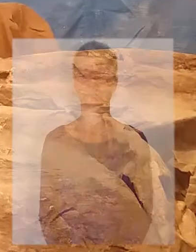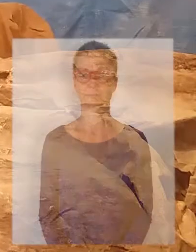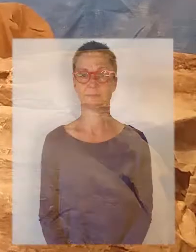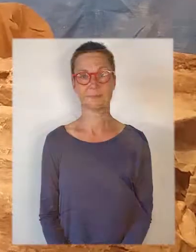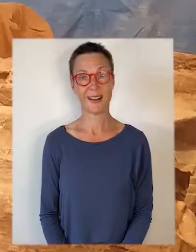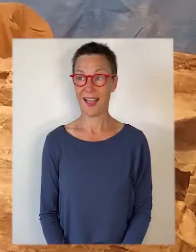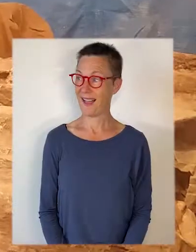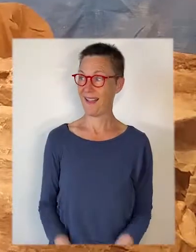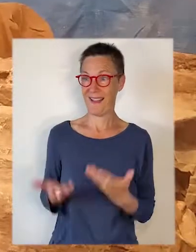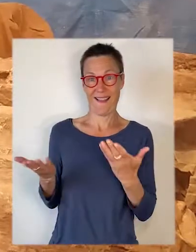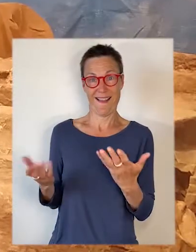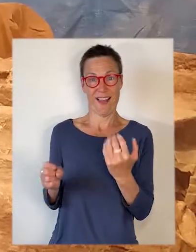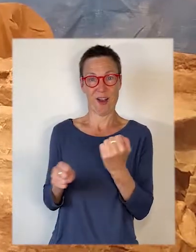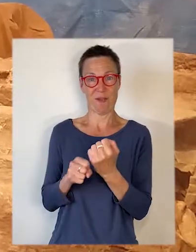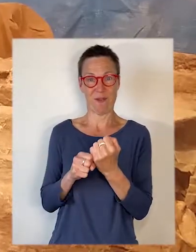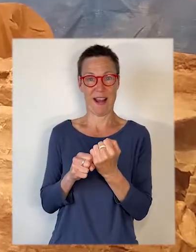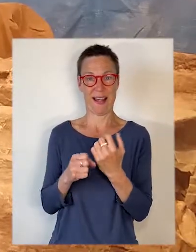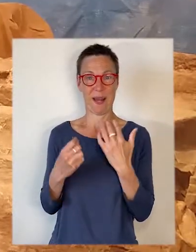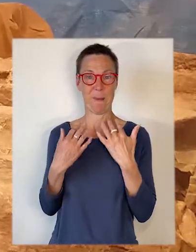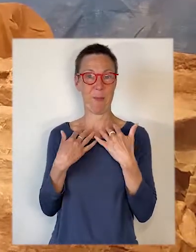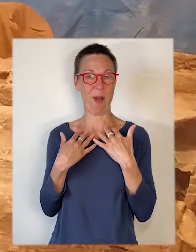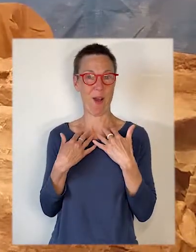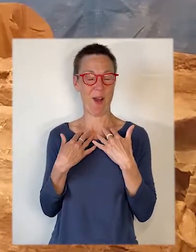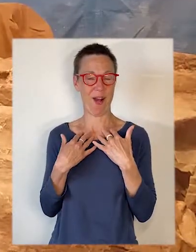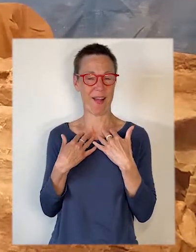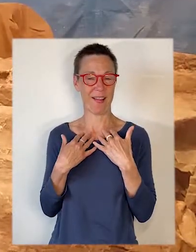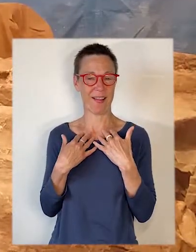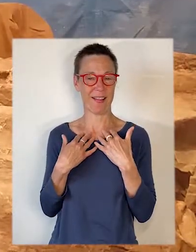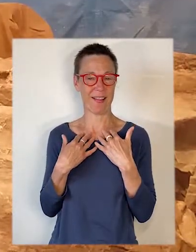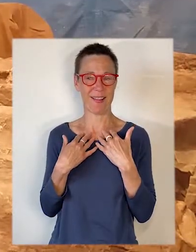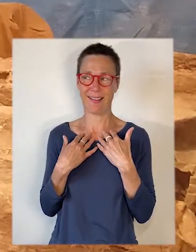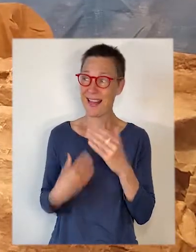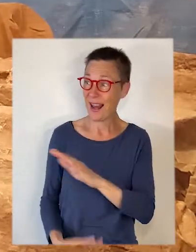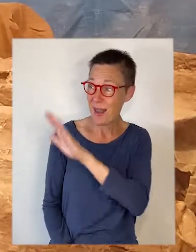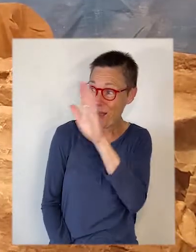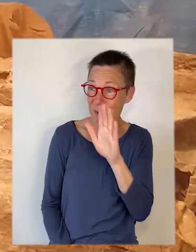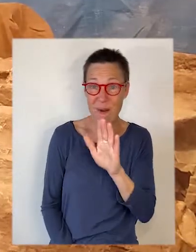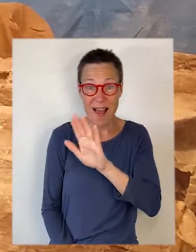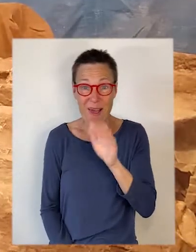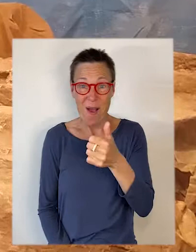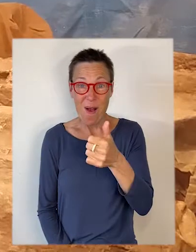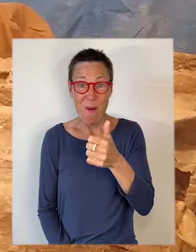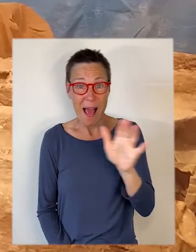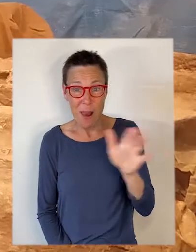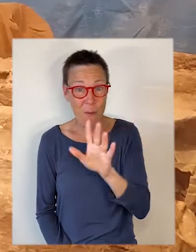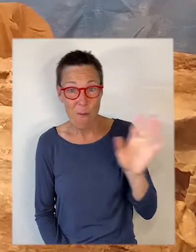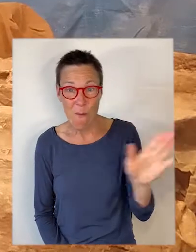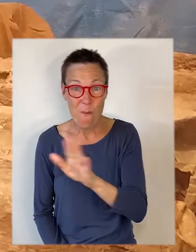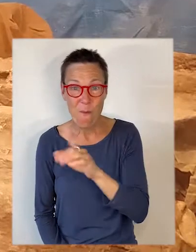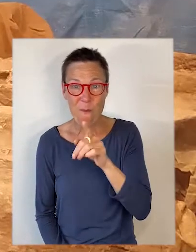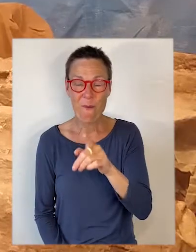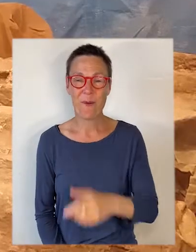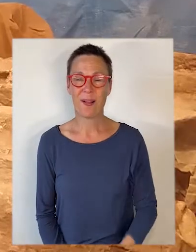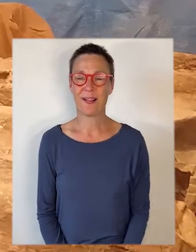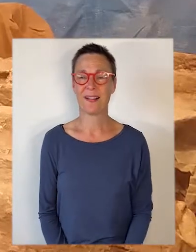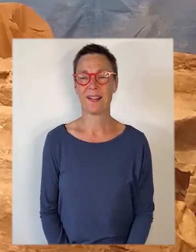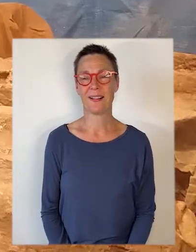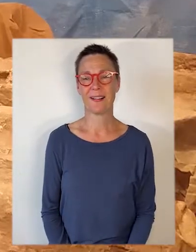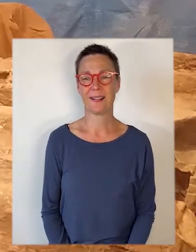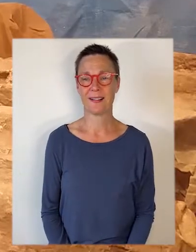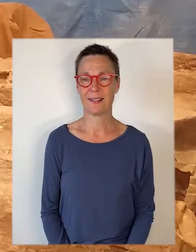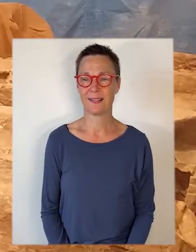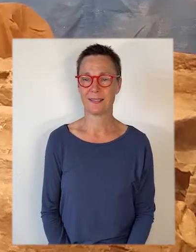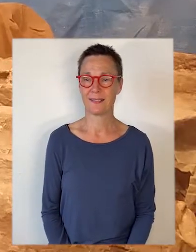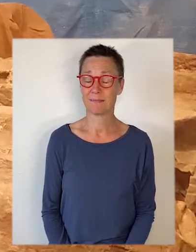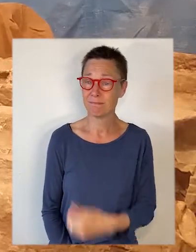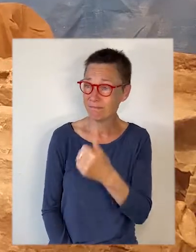And here she is. Hello, Granny Pearl. Hello. Hello, everybody. How are you,